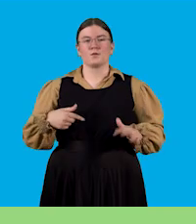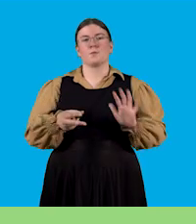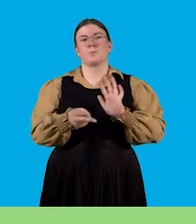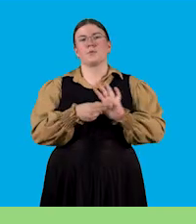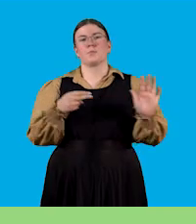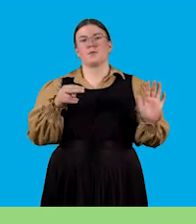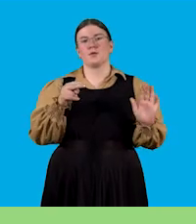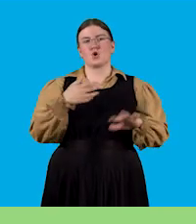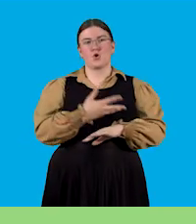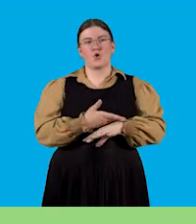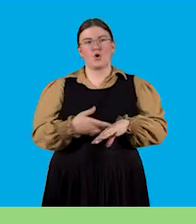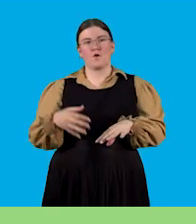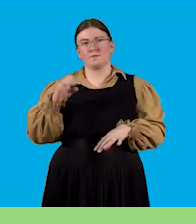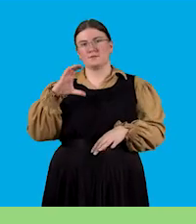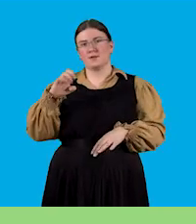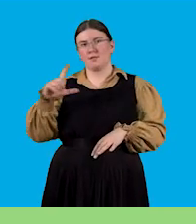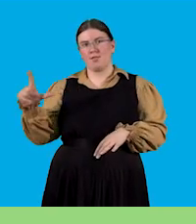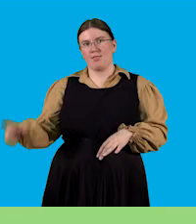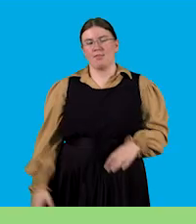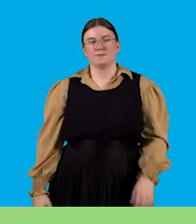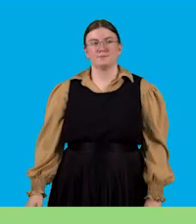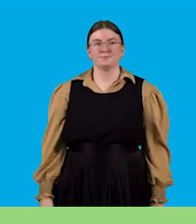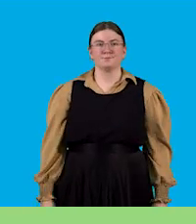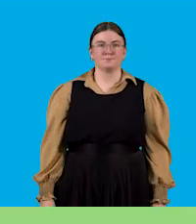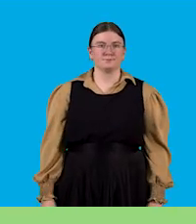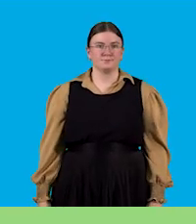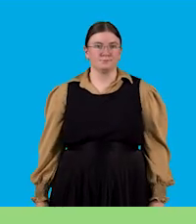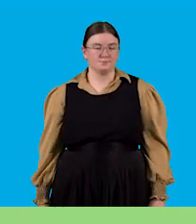those as nerve cells.